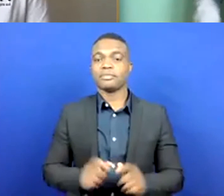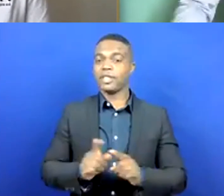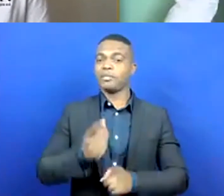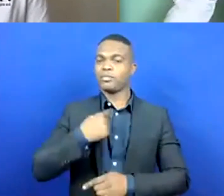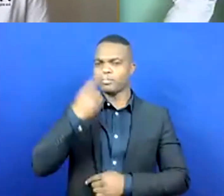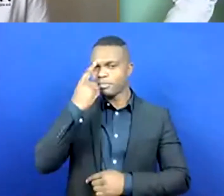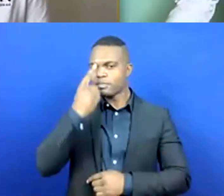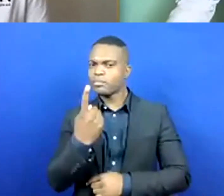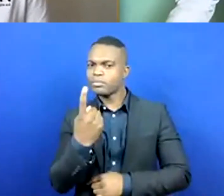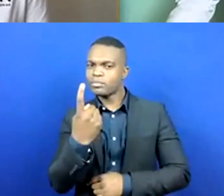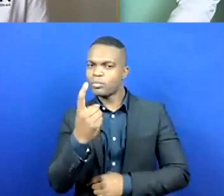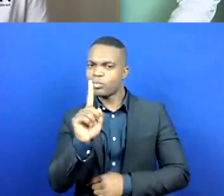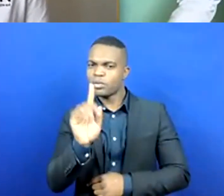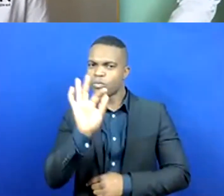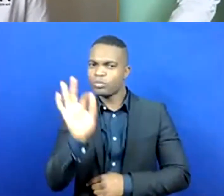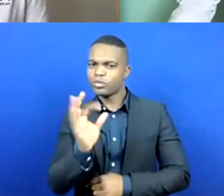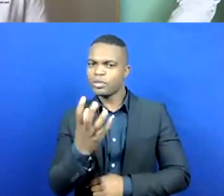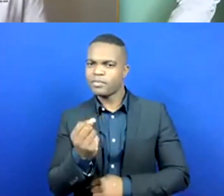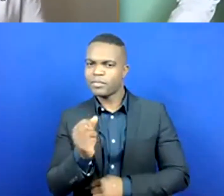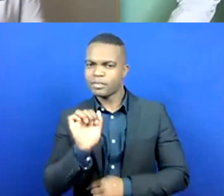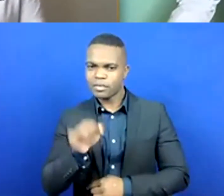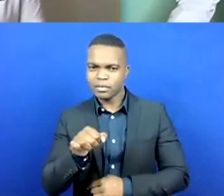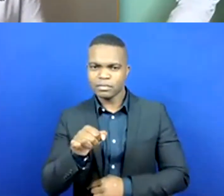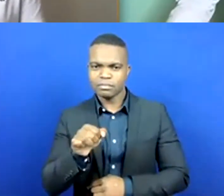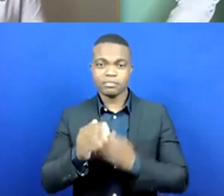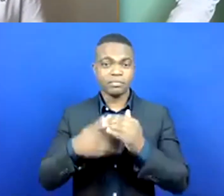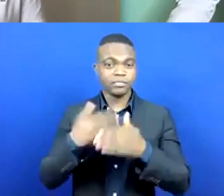question. But the question that I have is from